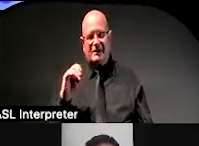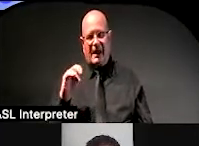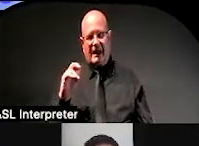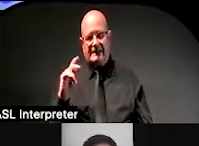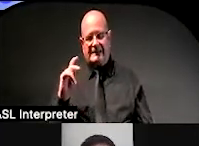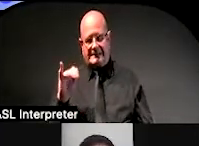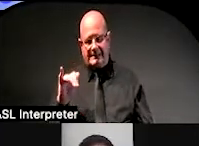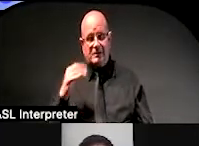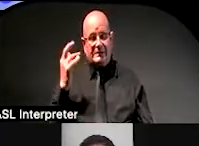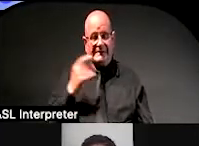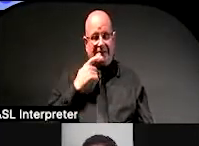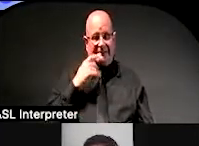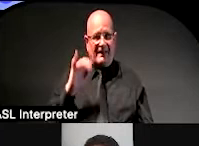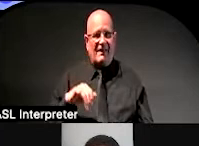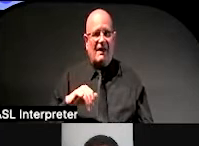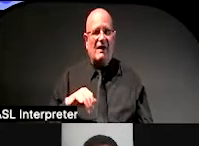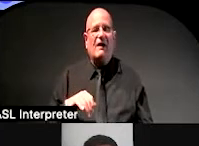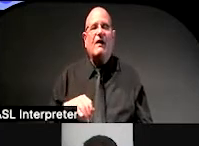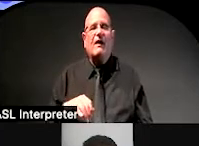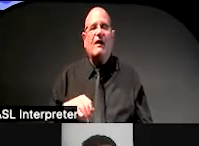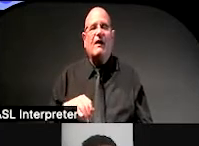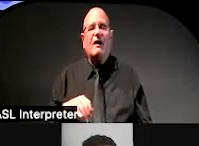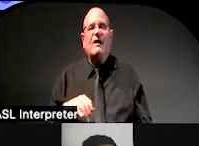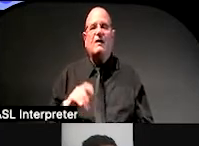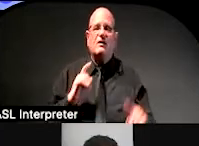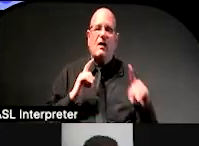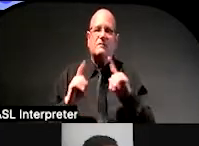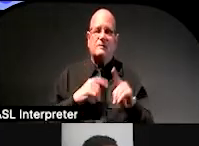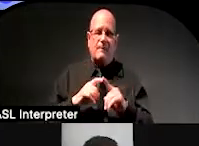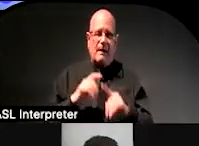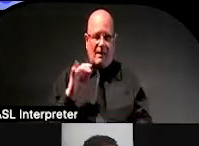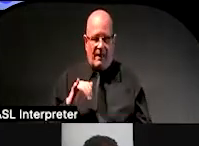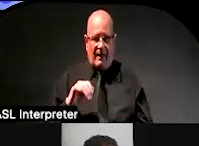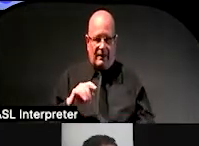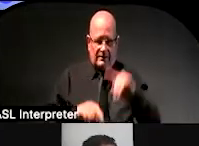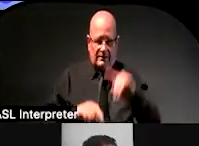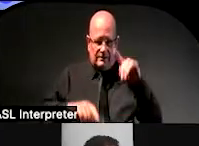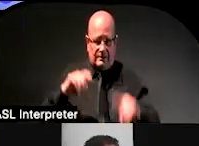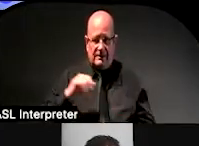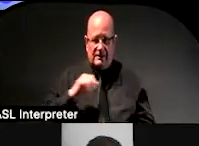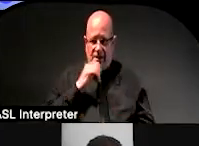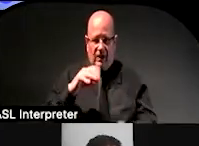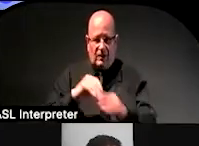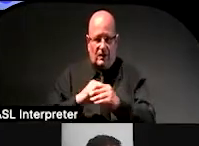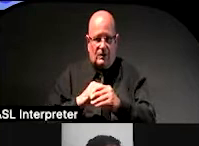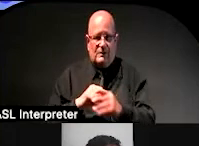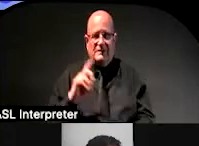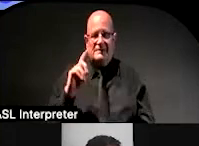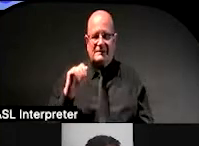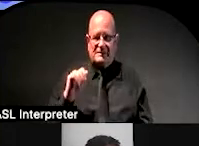the reason I said that if the conversation around the diversity does not include